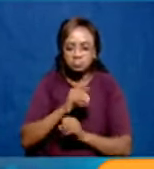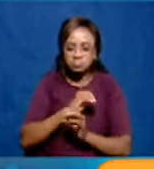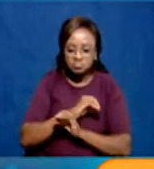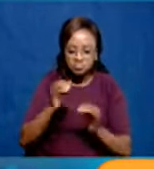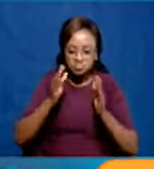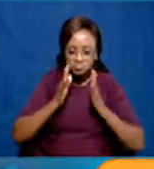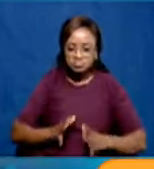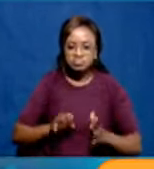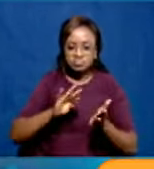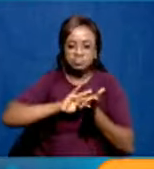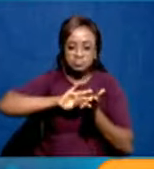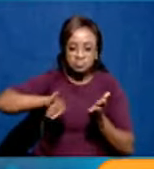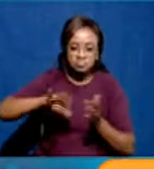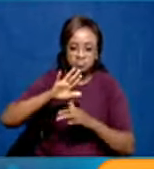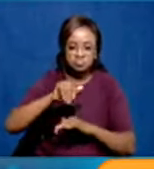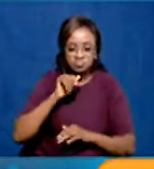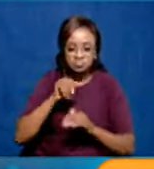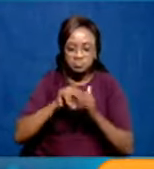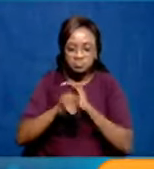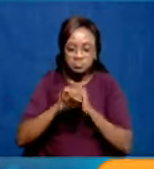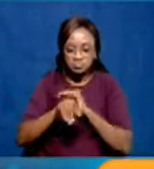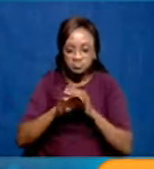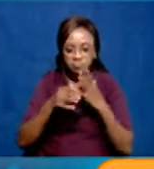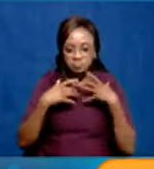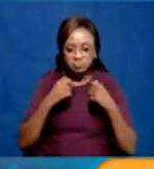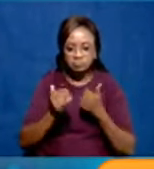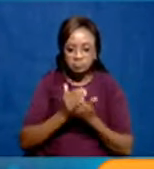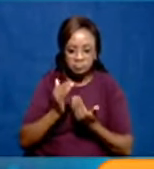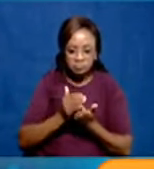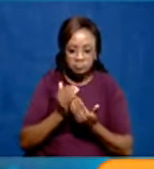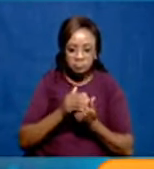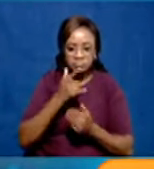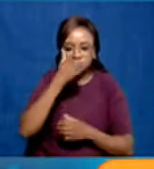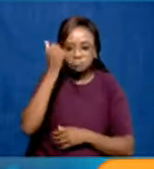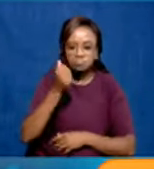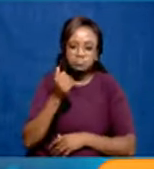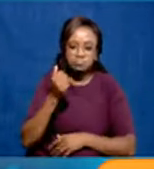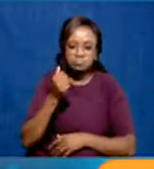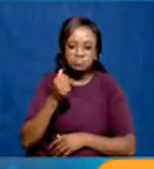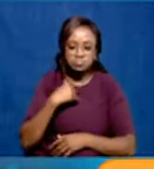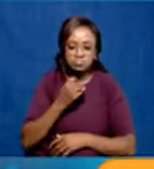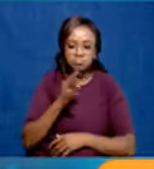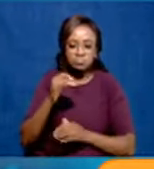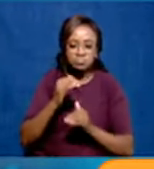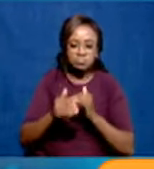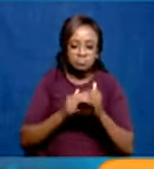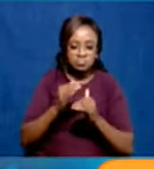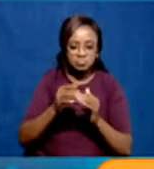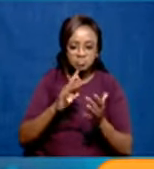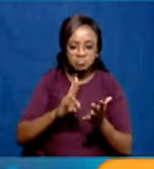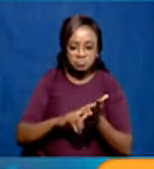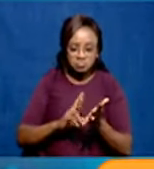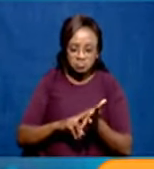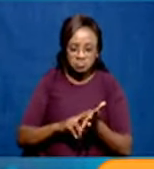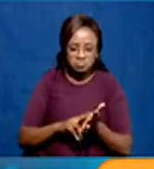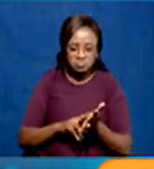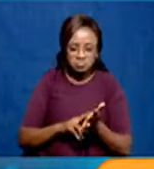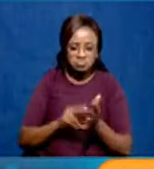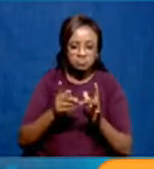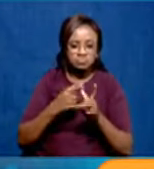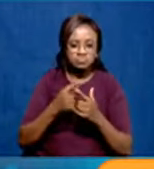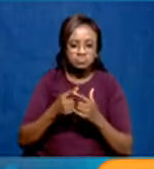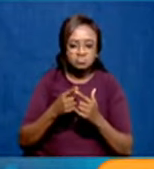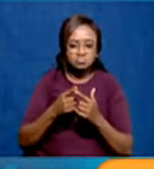is excluded from accessing healthcare courtesy of a process called registration, so that you do